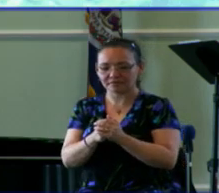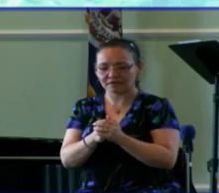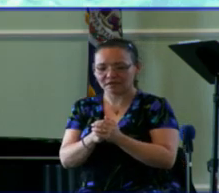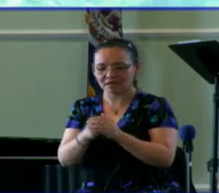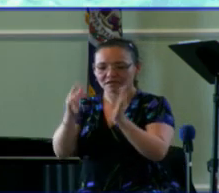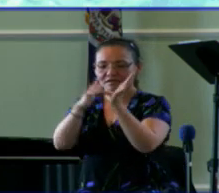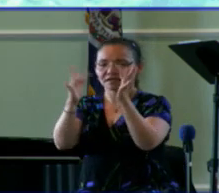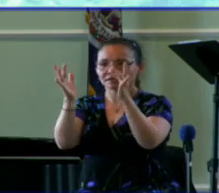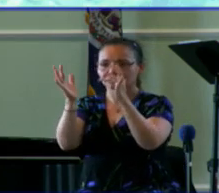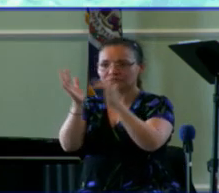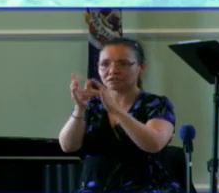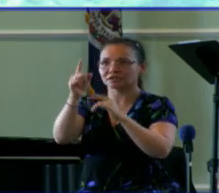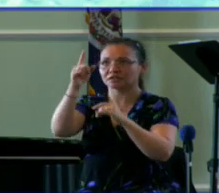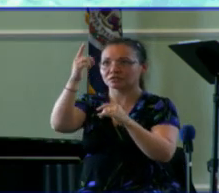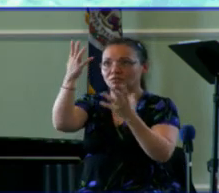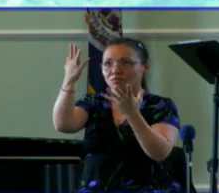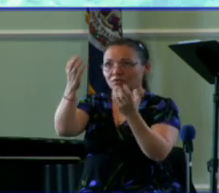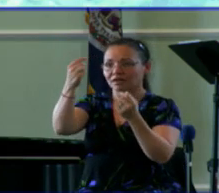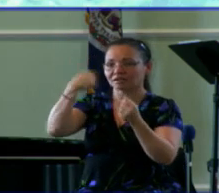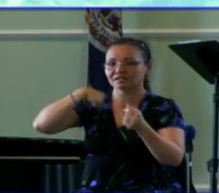is that Jesus wants us to know